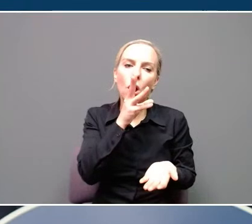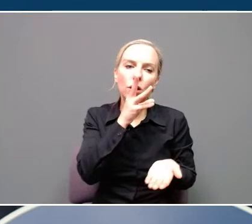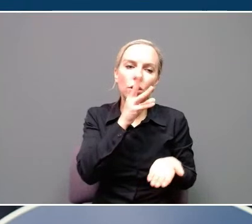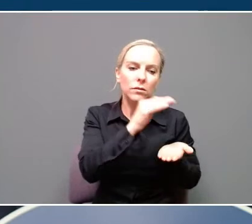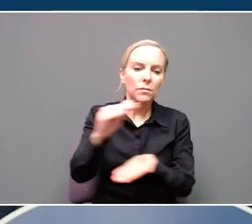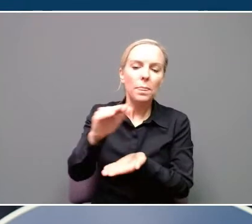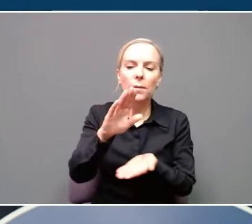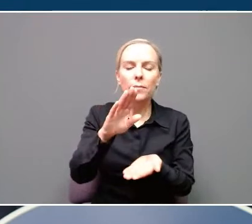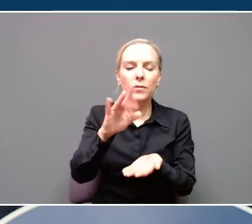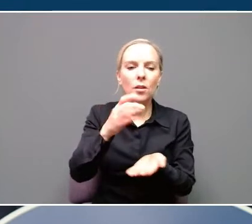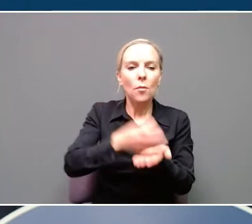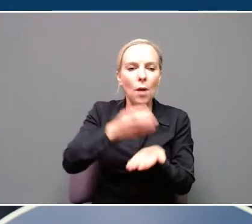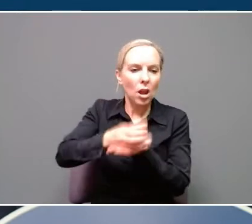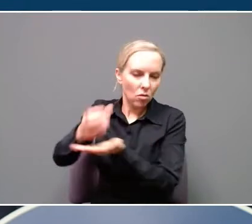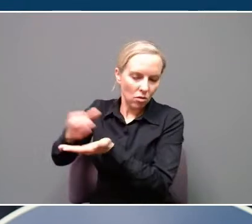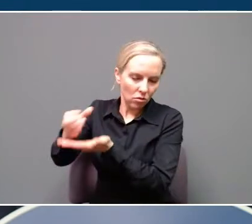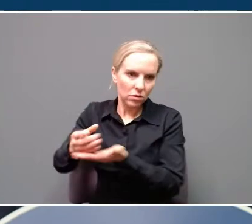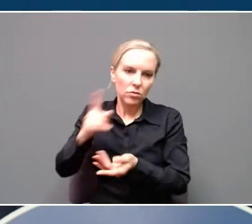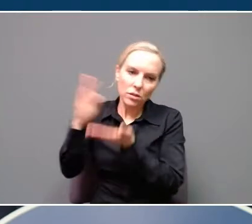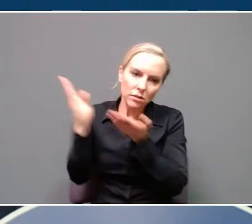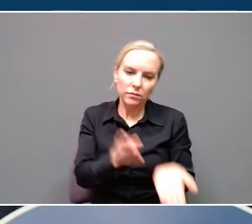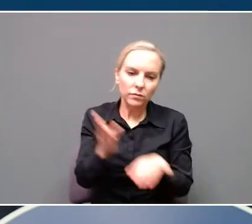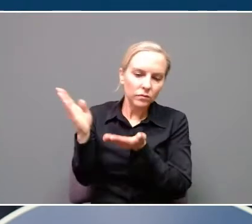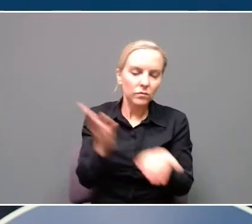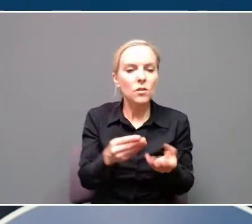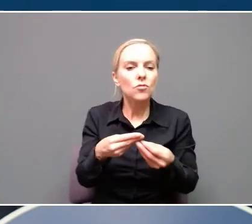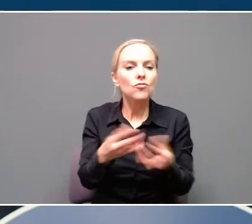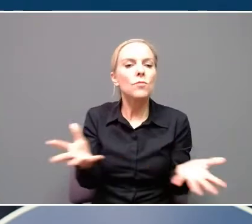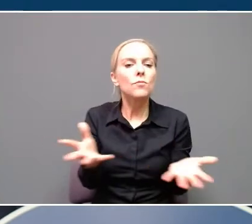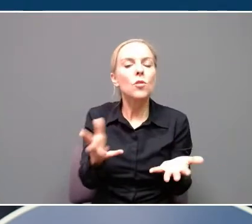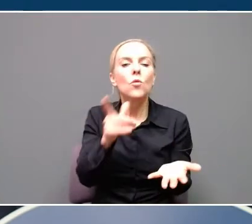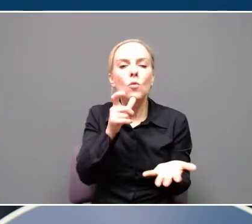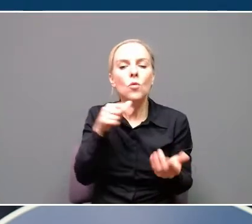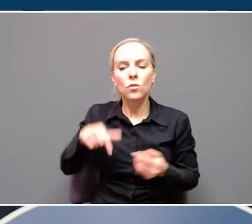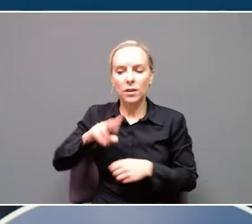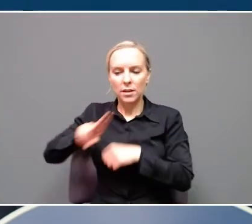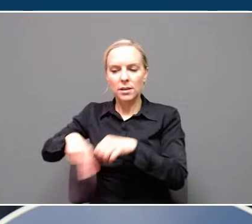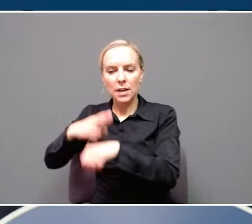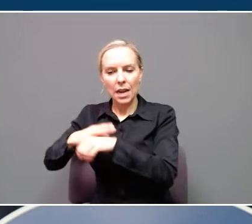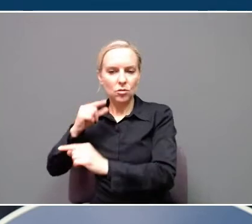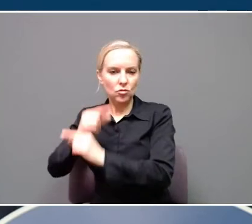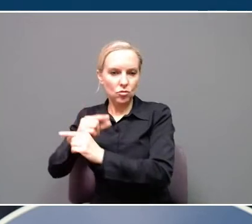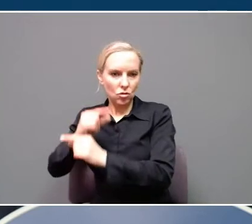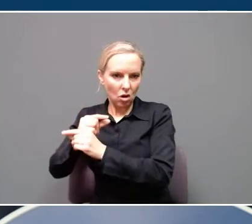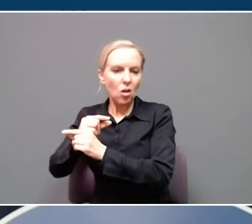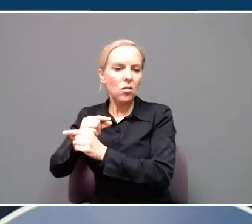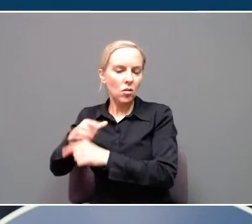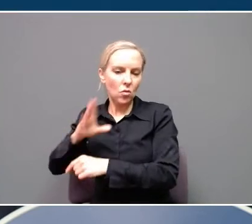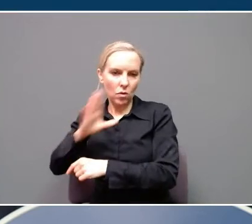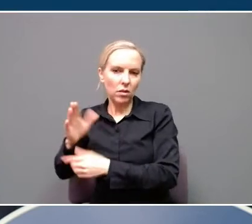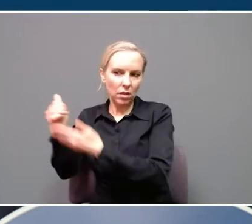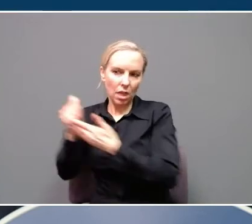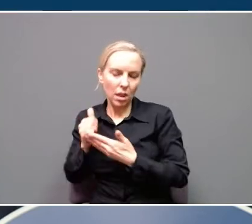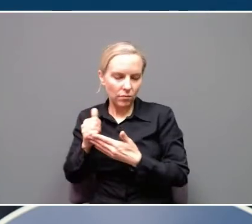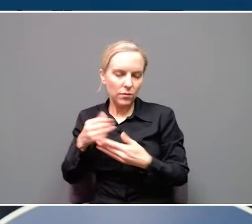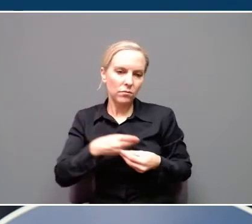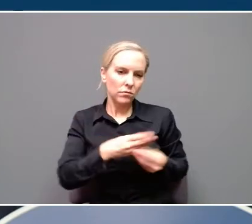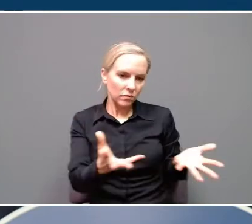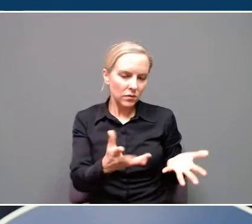be distributing it through the National Guard Armory. It looks like we're also going to be using National Guard